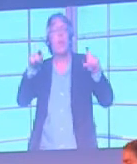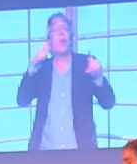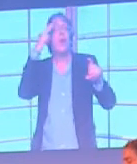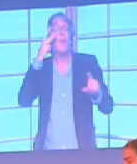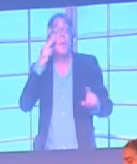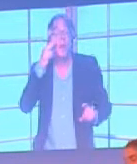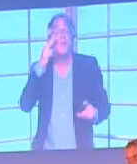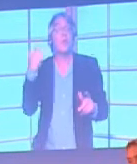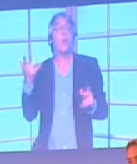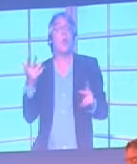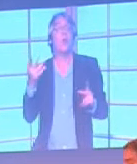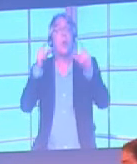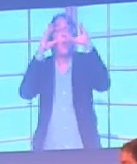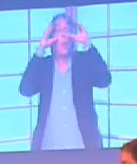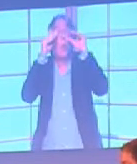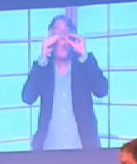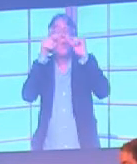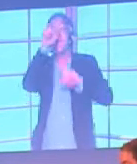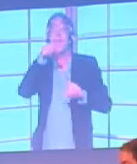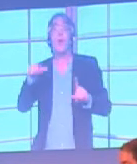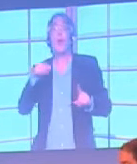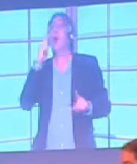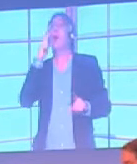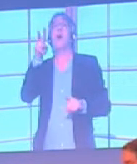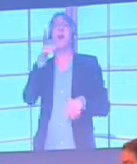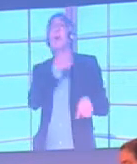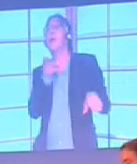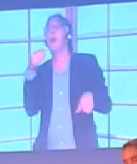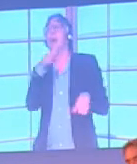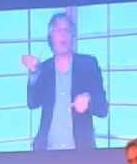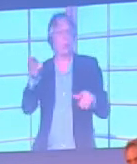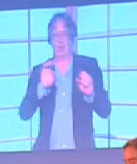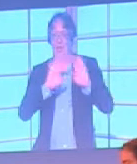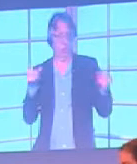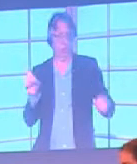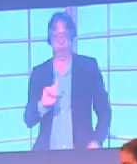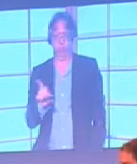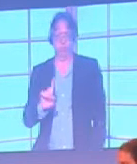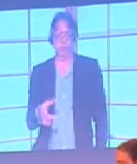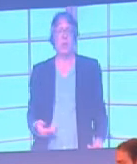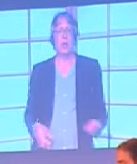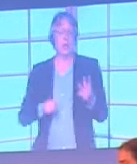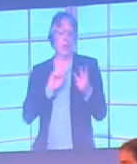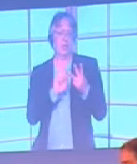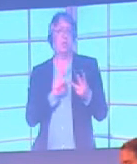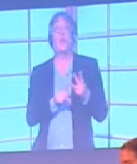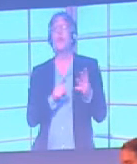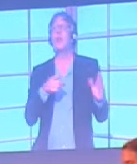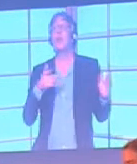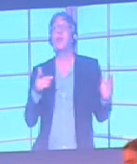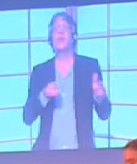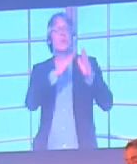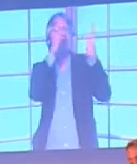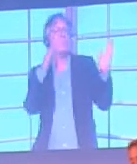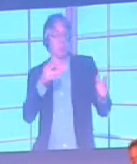and blind spectators. When we look at the tactile surface or the color contrast, there are a lot